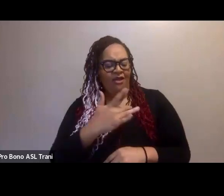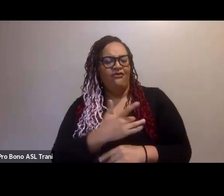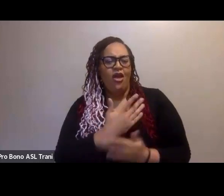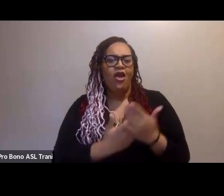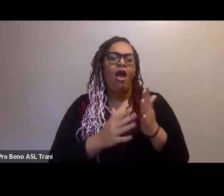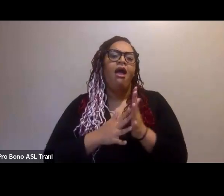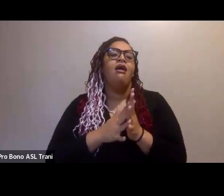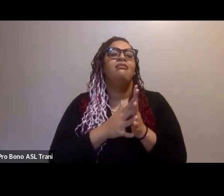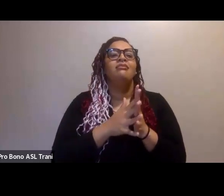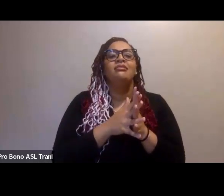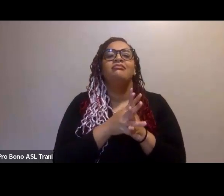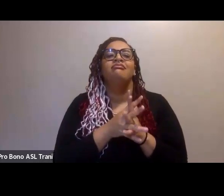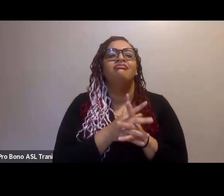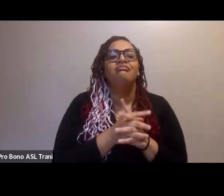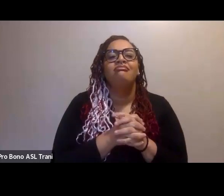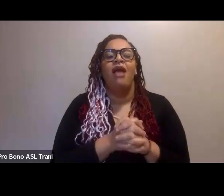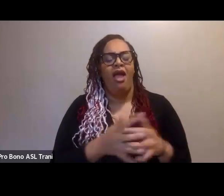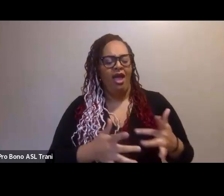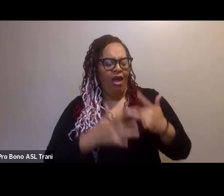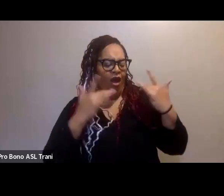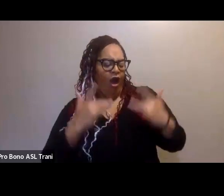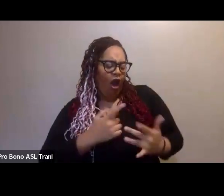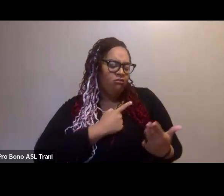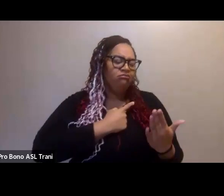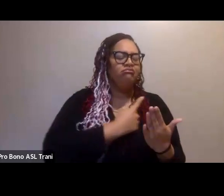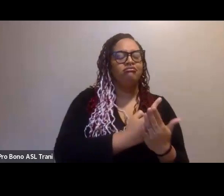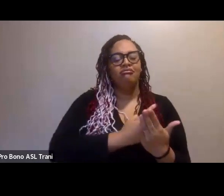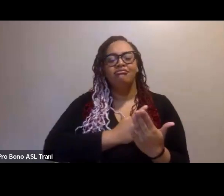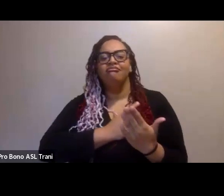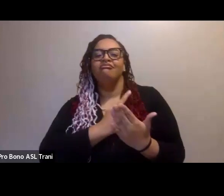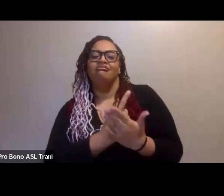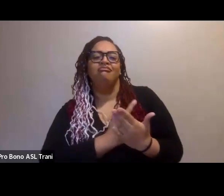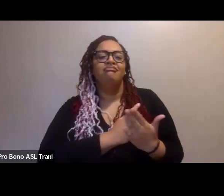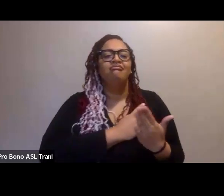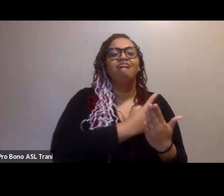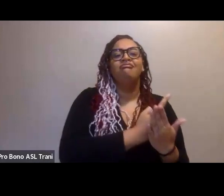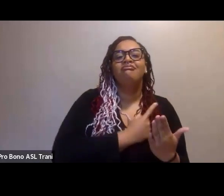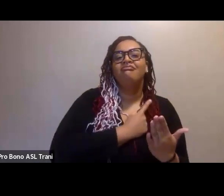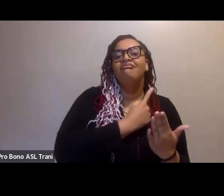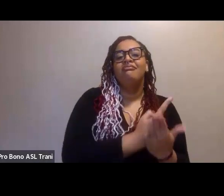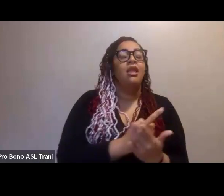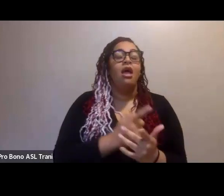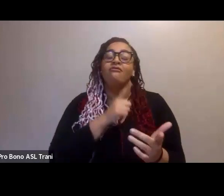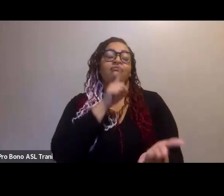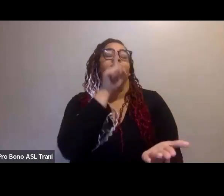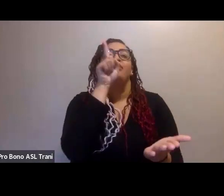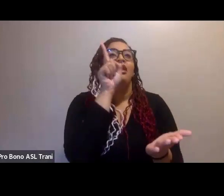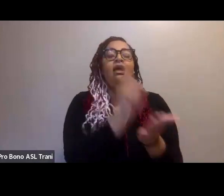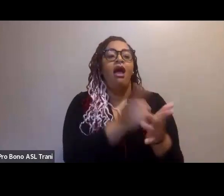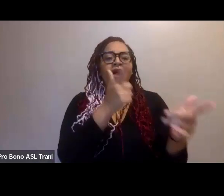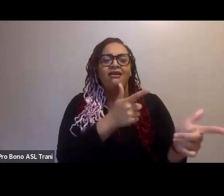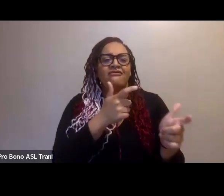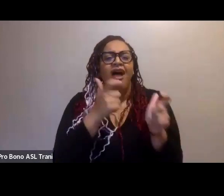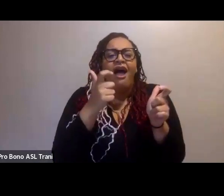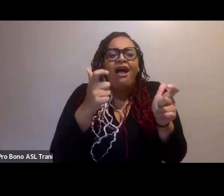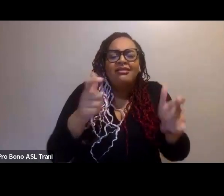I feel your hand clasp onto mine, and then my heart beats out of time. I'm falling so fast for